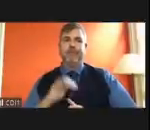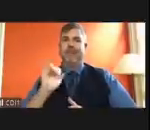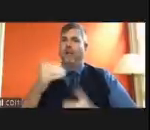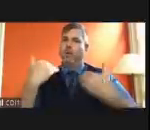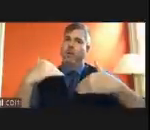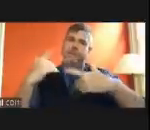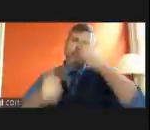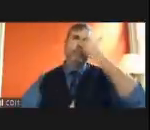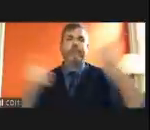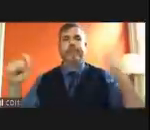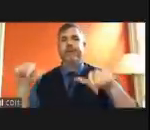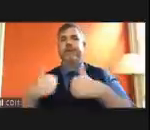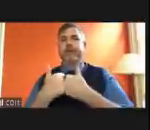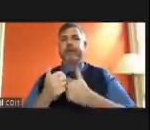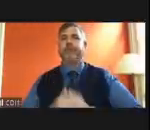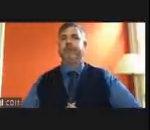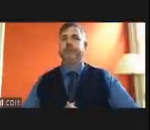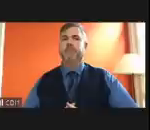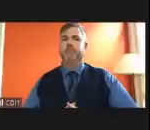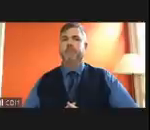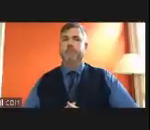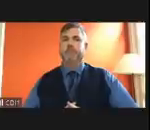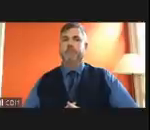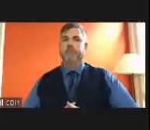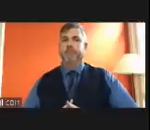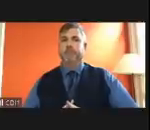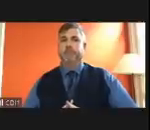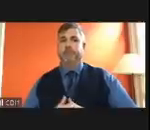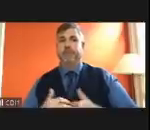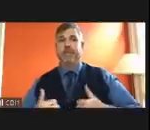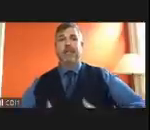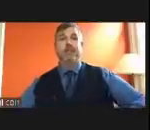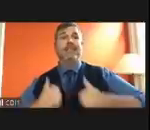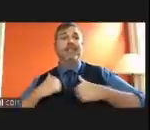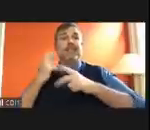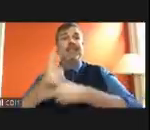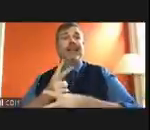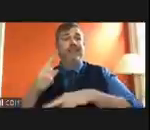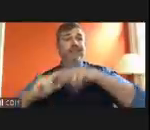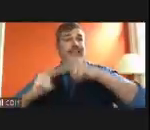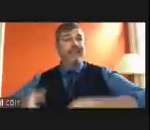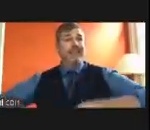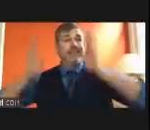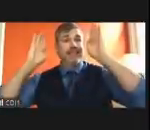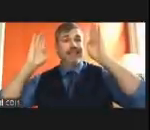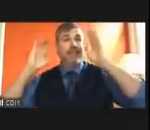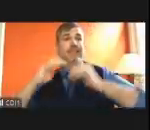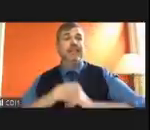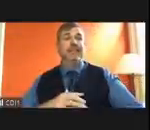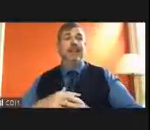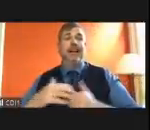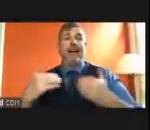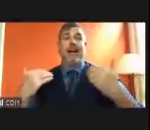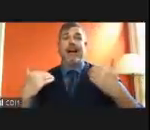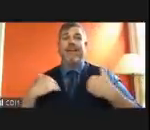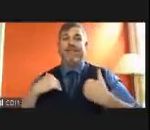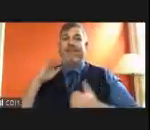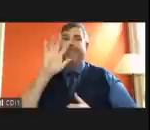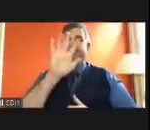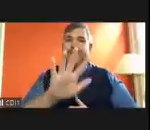the residential care facilities for the elderly, there are 55 in Marin County, and they care